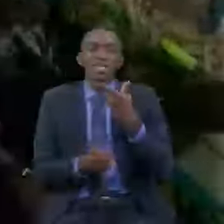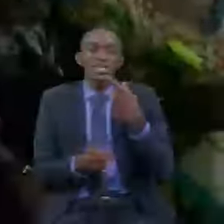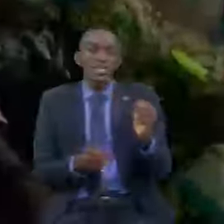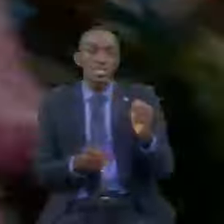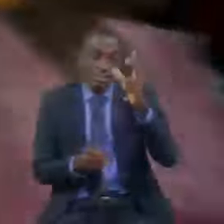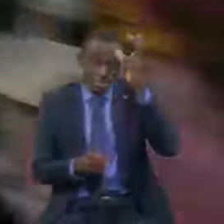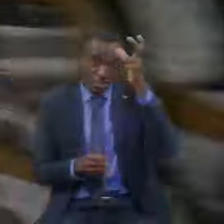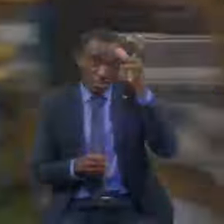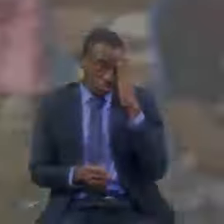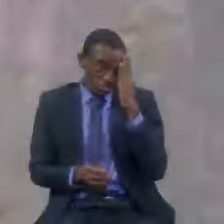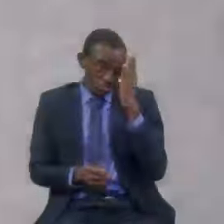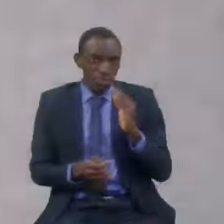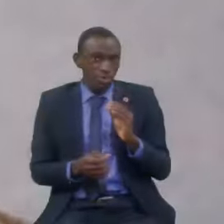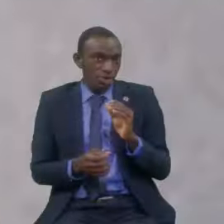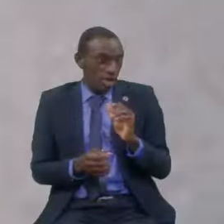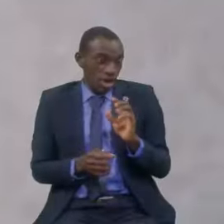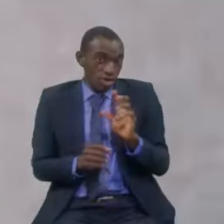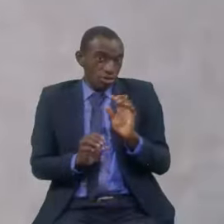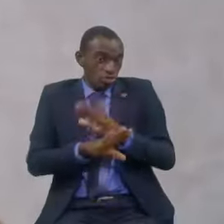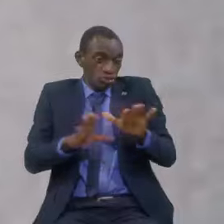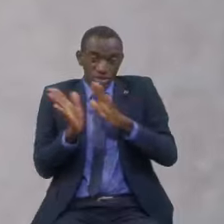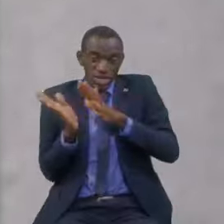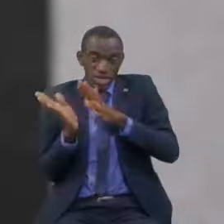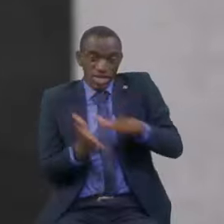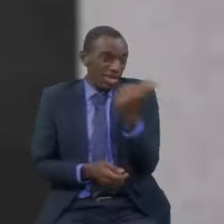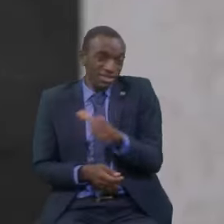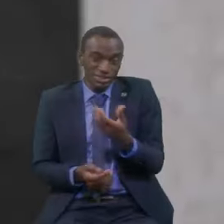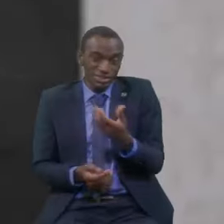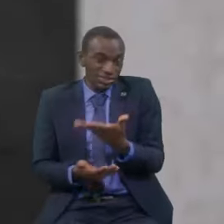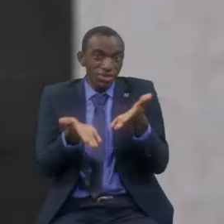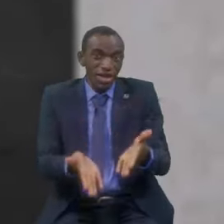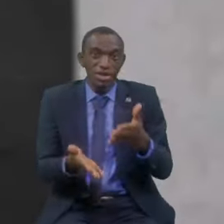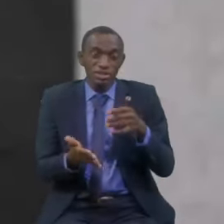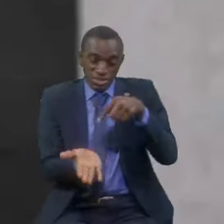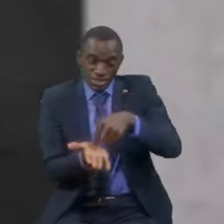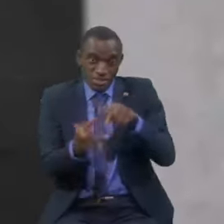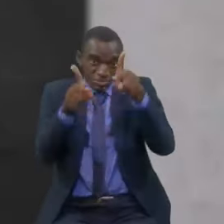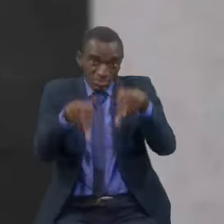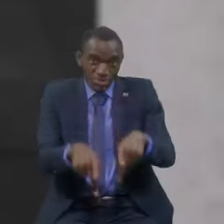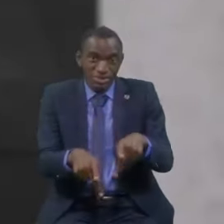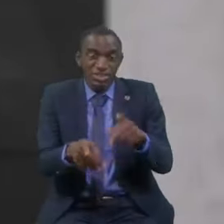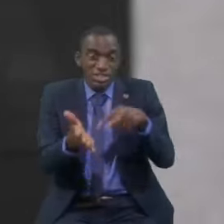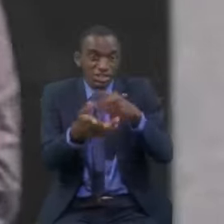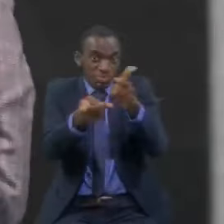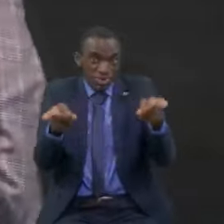play any tricks here. This one is God's own stage.